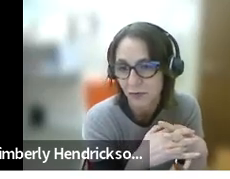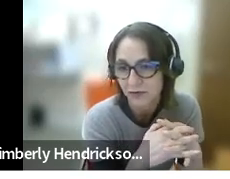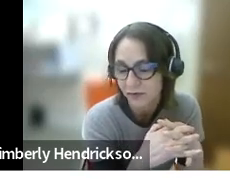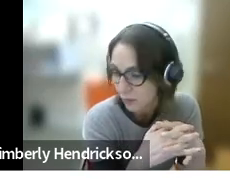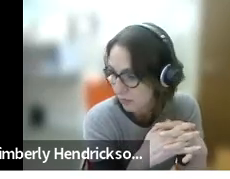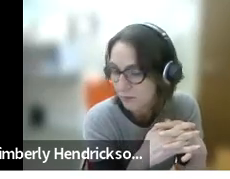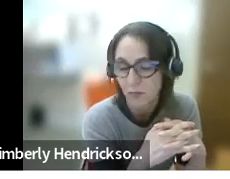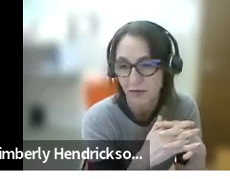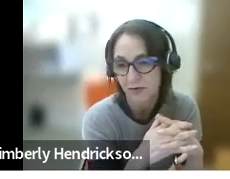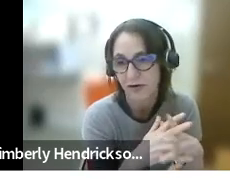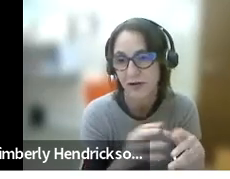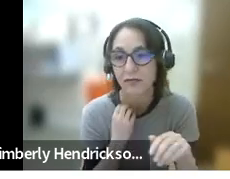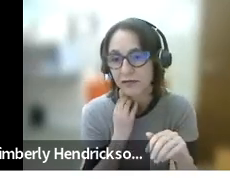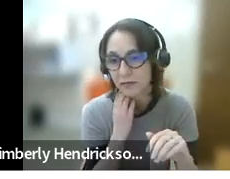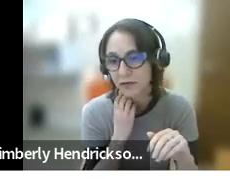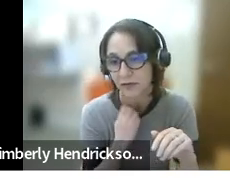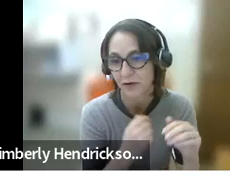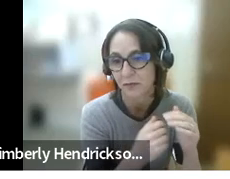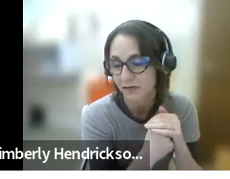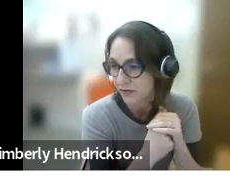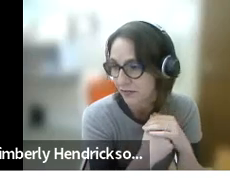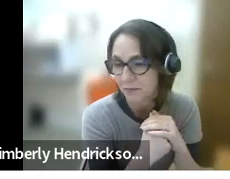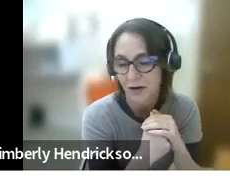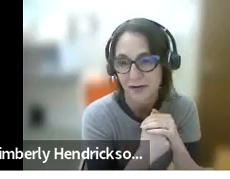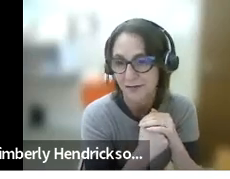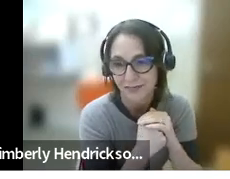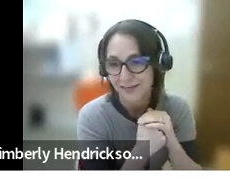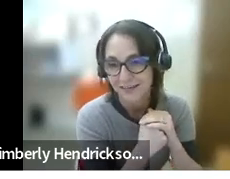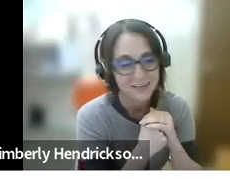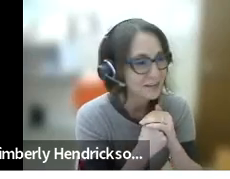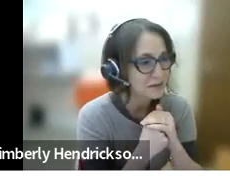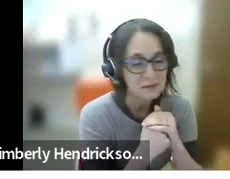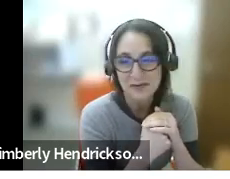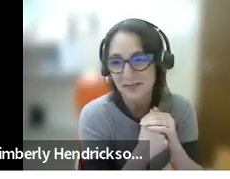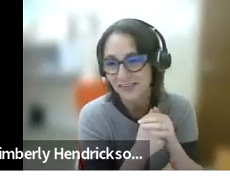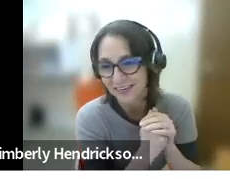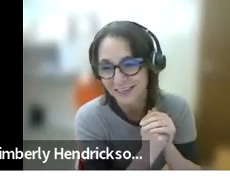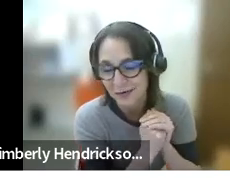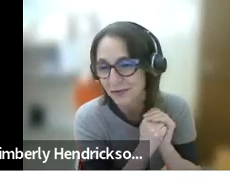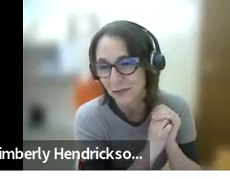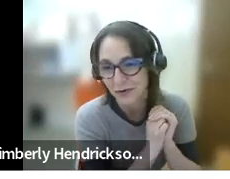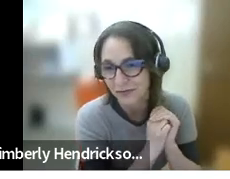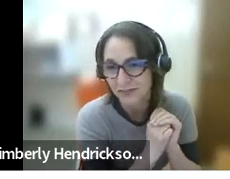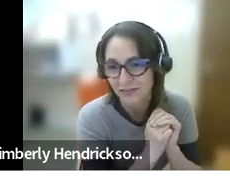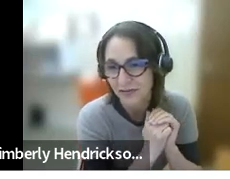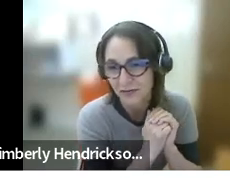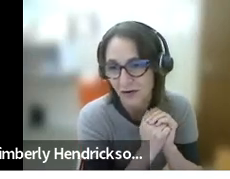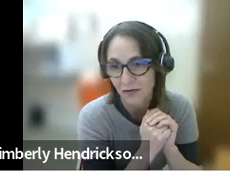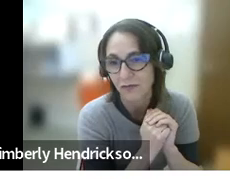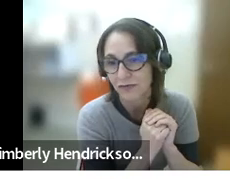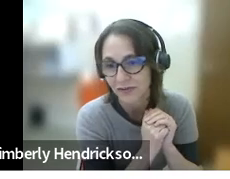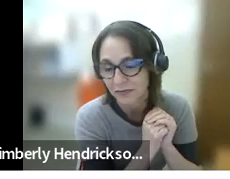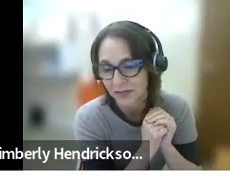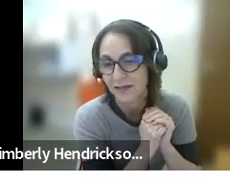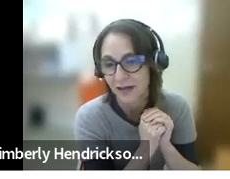Poulsbo is the growth of mobile integrated health and community paramedicine, and the pairing of nurses and social workers in the field